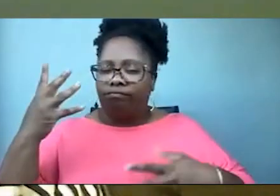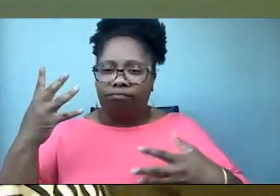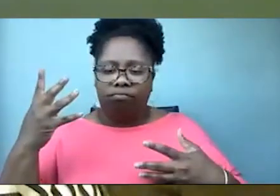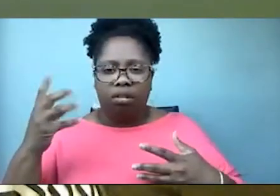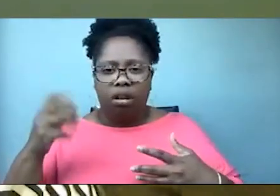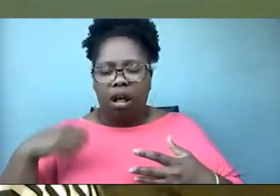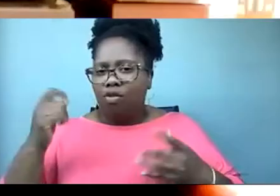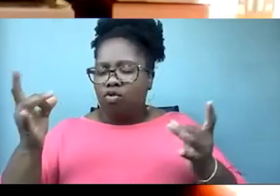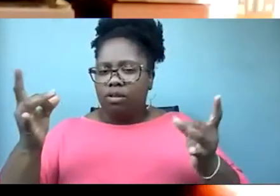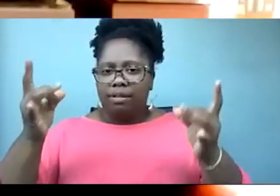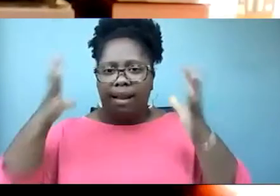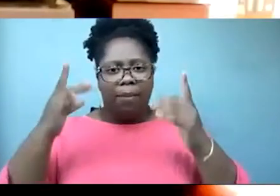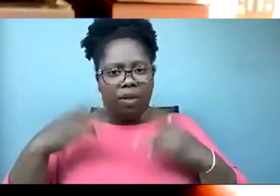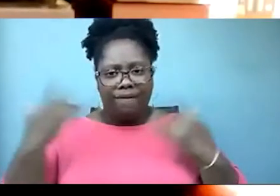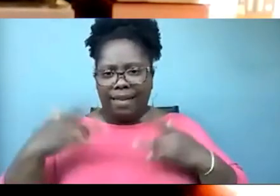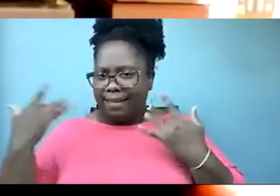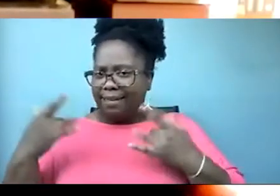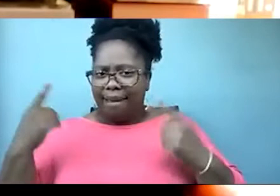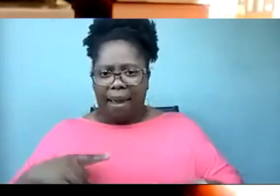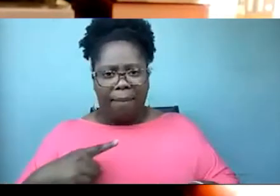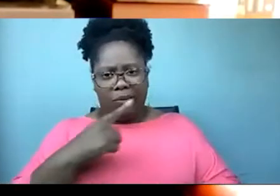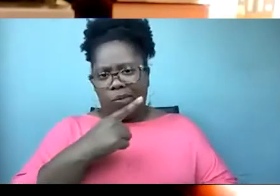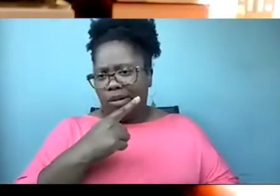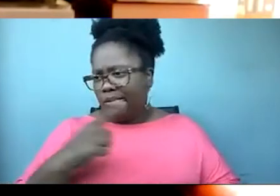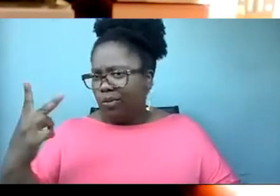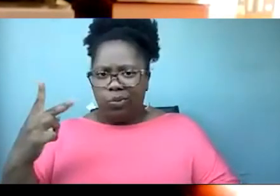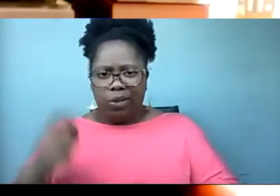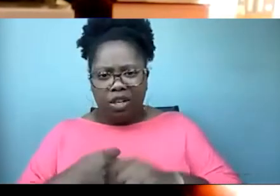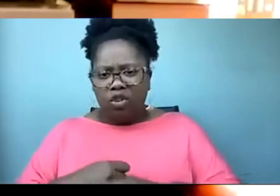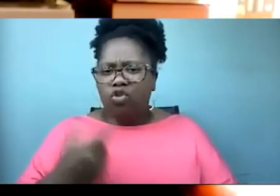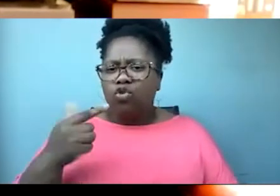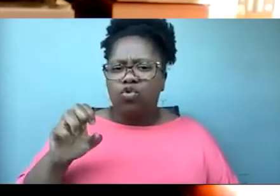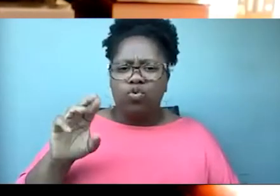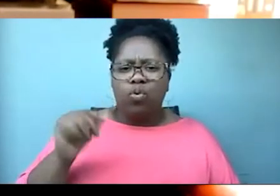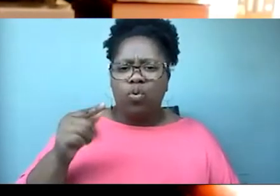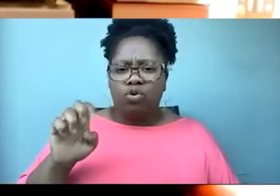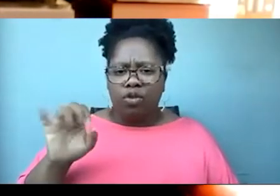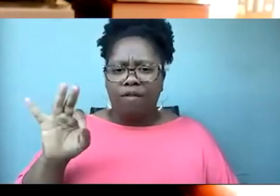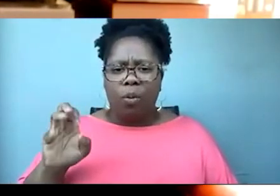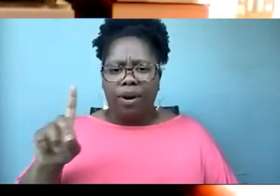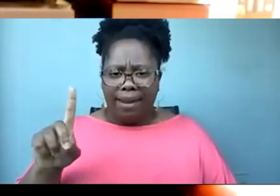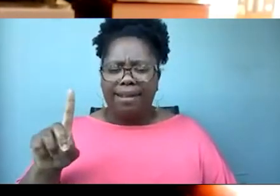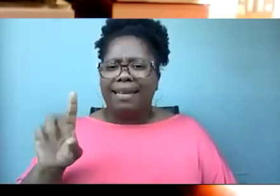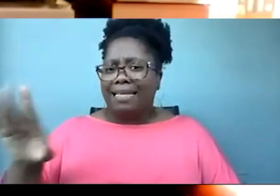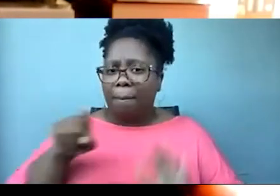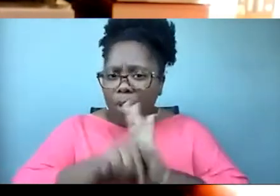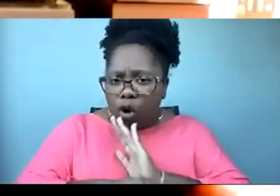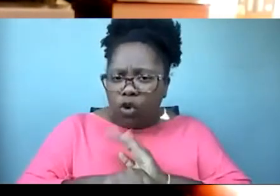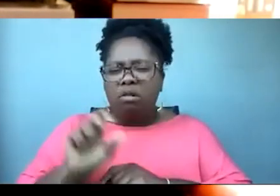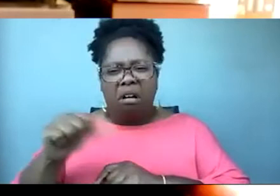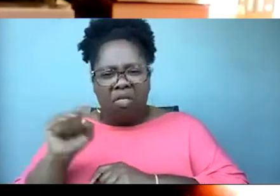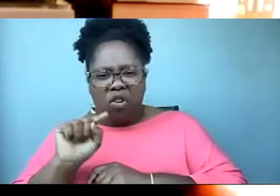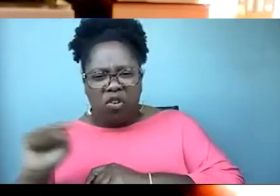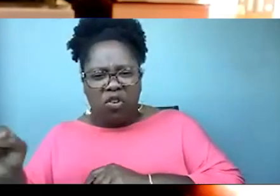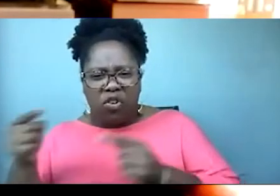murder, and others. But again, every sector of our society is playing a role